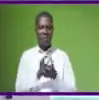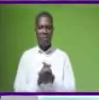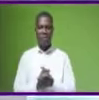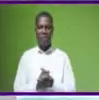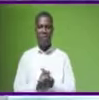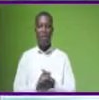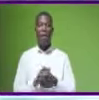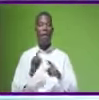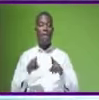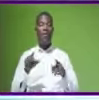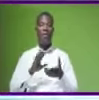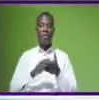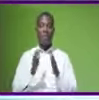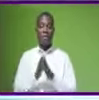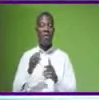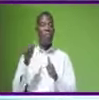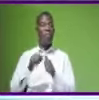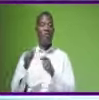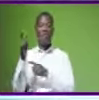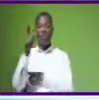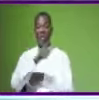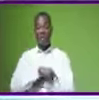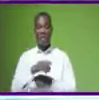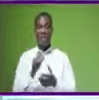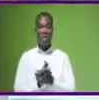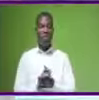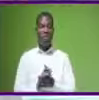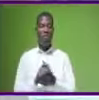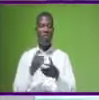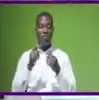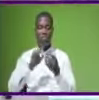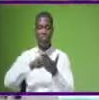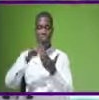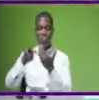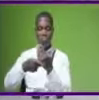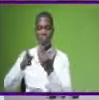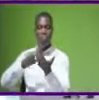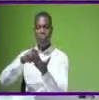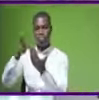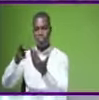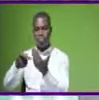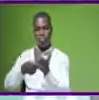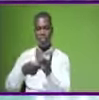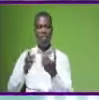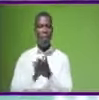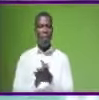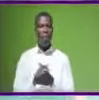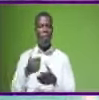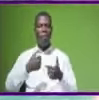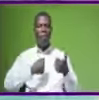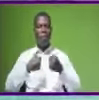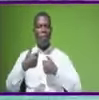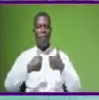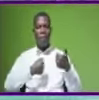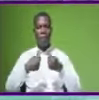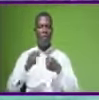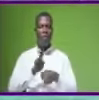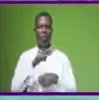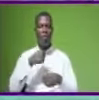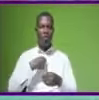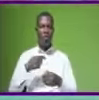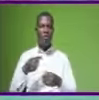So no na kwete se adichie bia wan program so. Mena wande meye